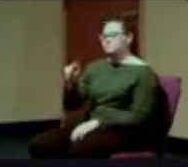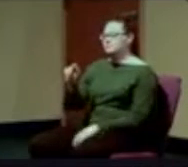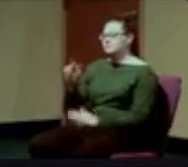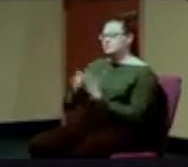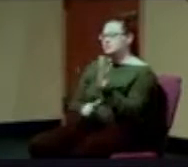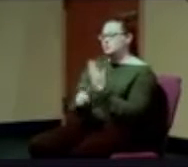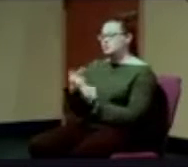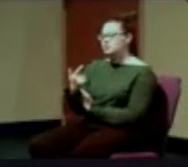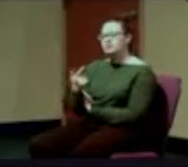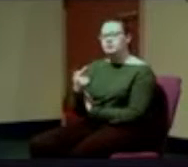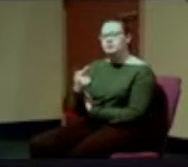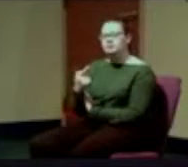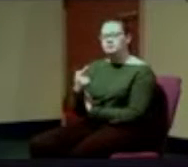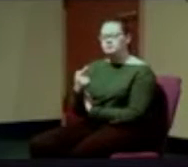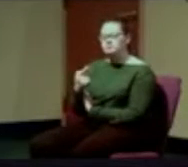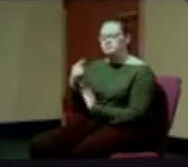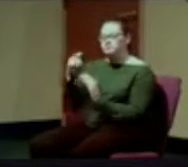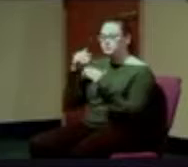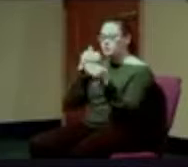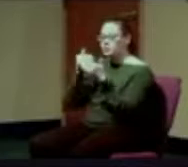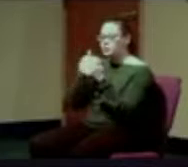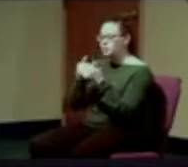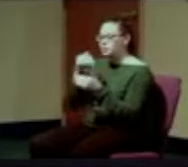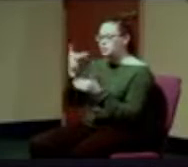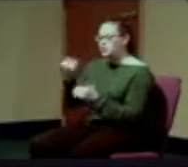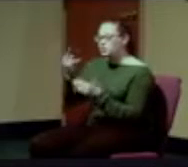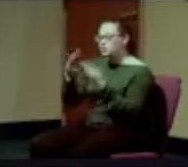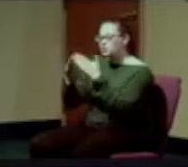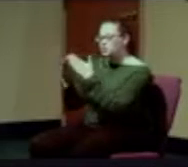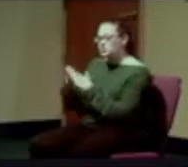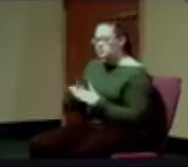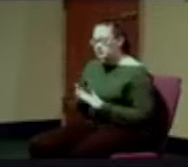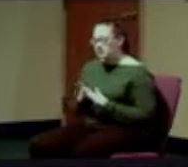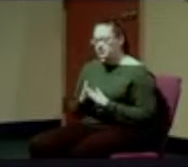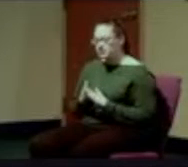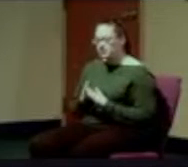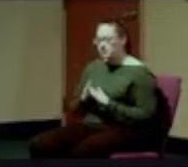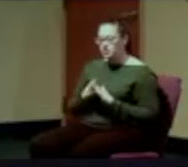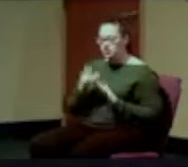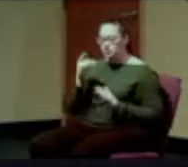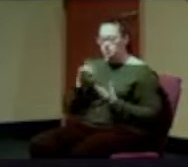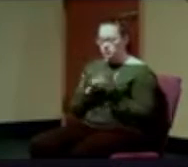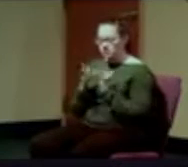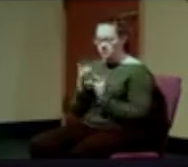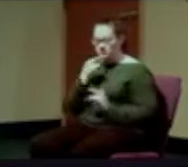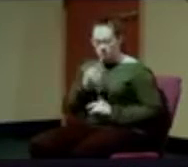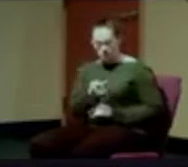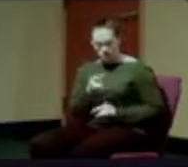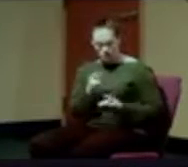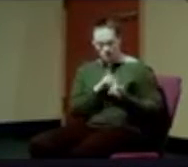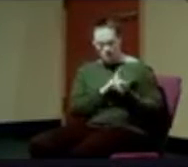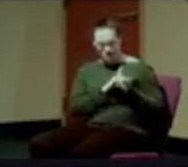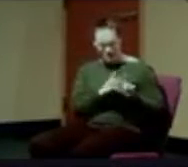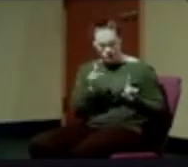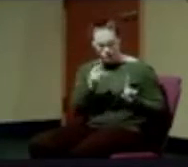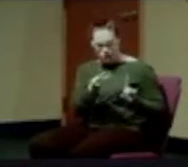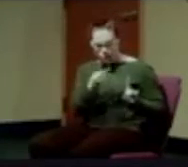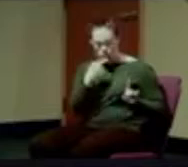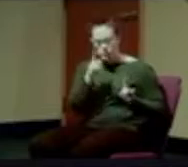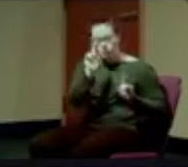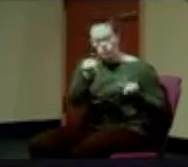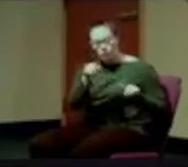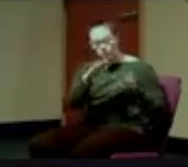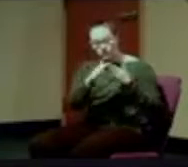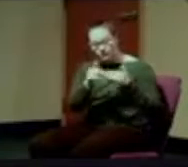As they approached Jerusalem and came to Bethpage, verse 1, on the Mount of Olives, Jesus sent two disciples, saying to them, go to the village ahead of you, and at once you'll find a